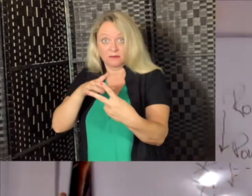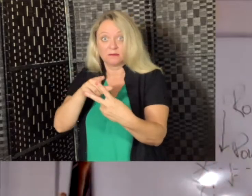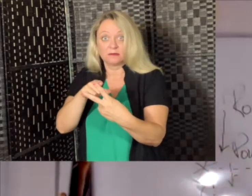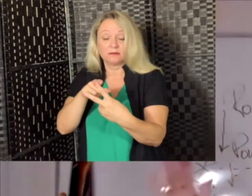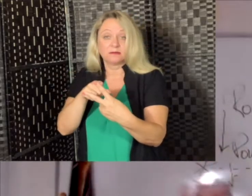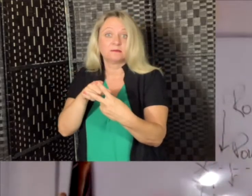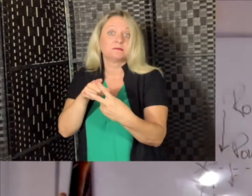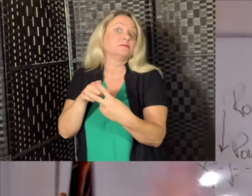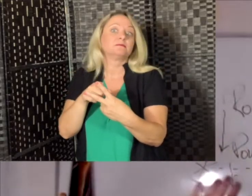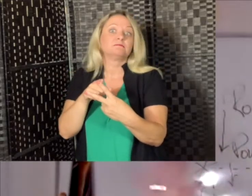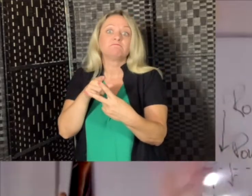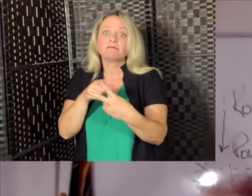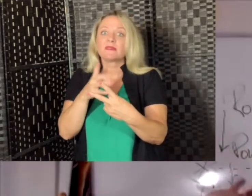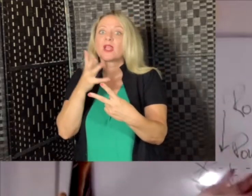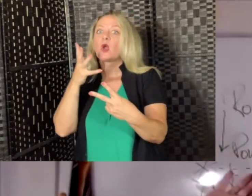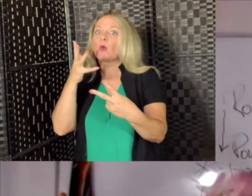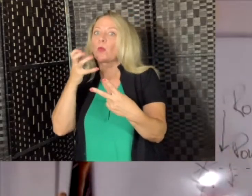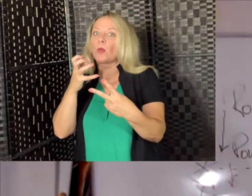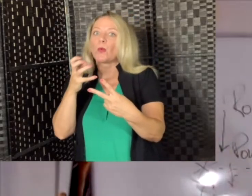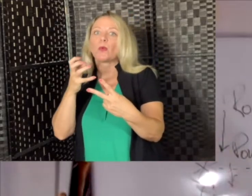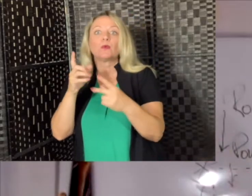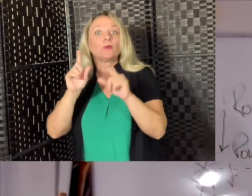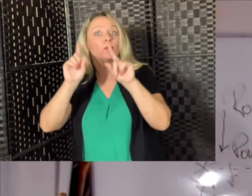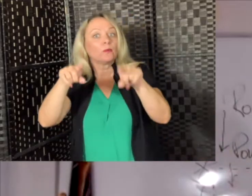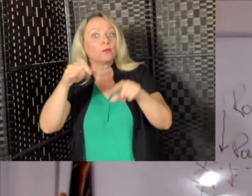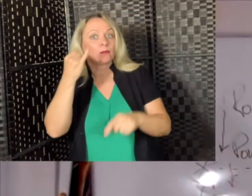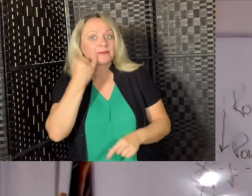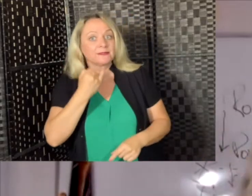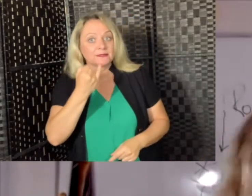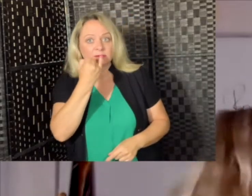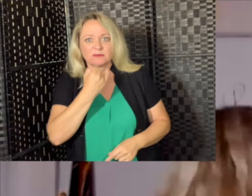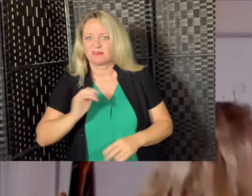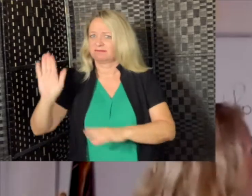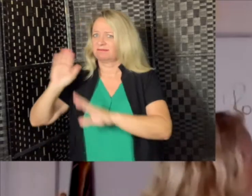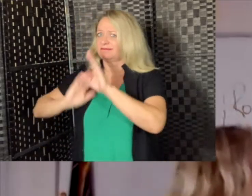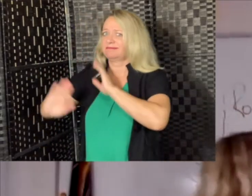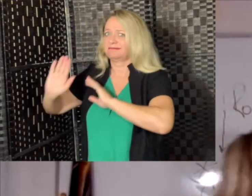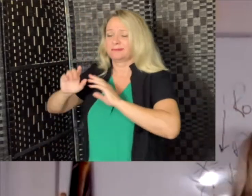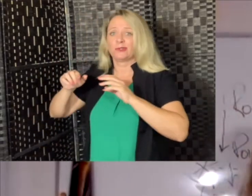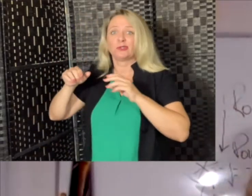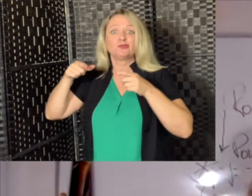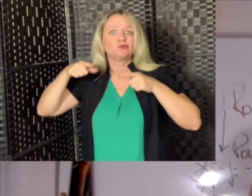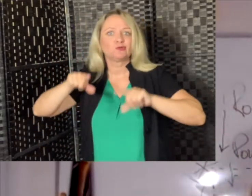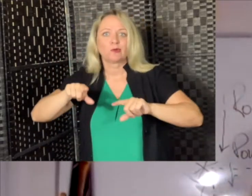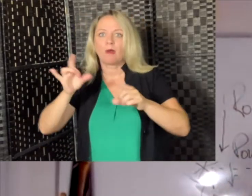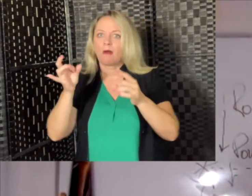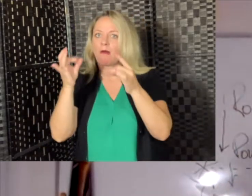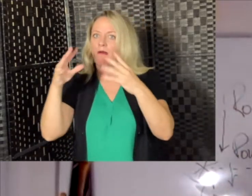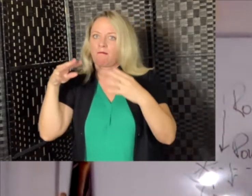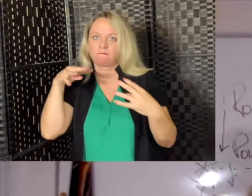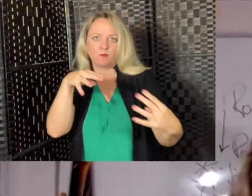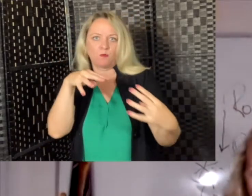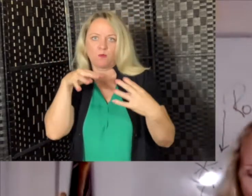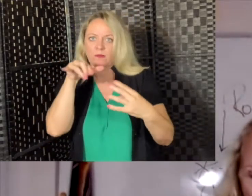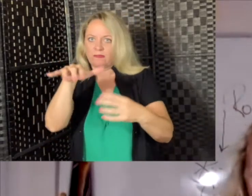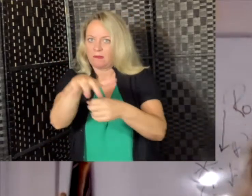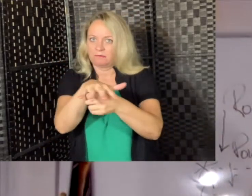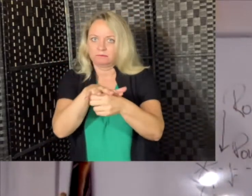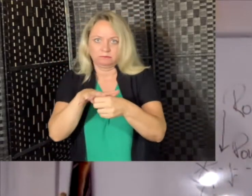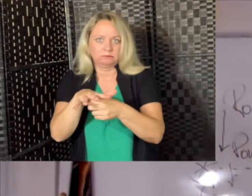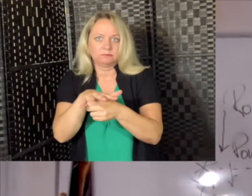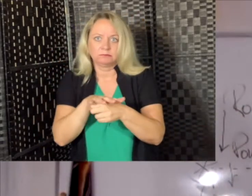terrified. No, he can't go, he can't go. But they knew about world travel.